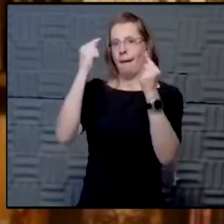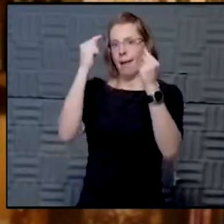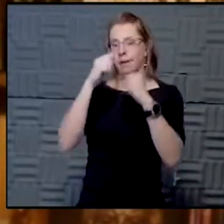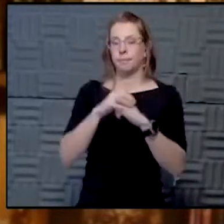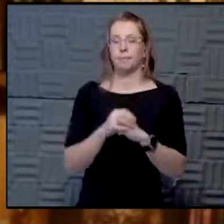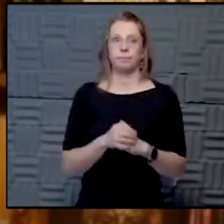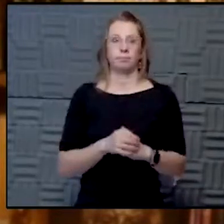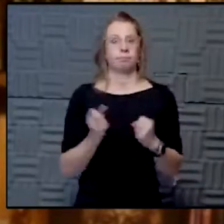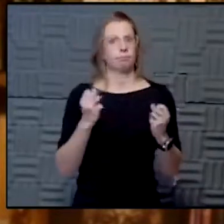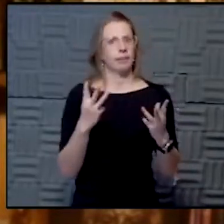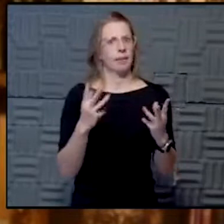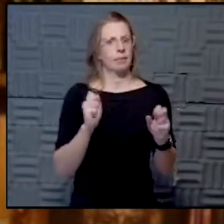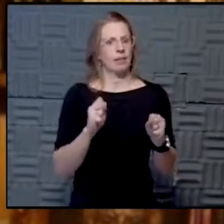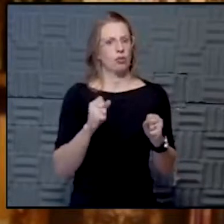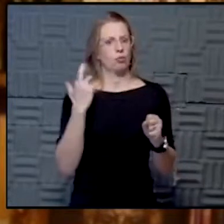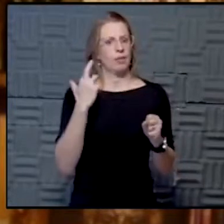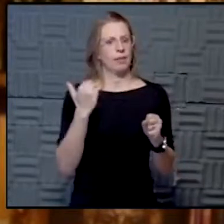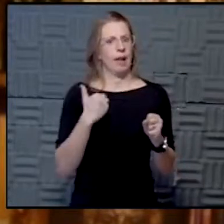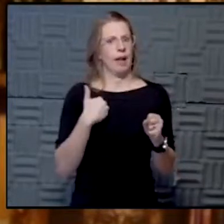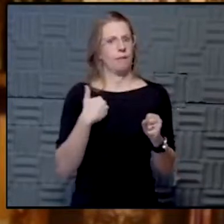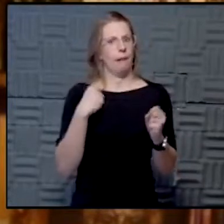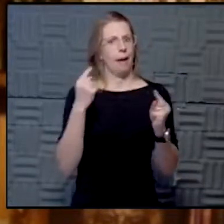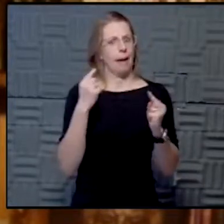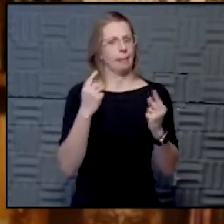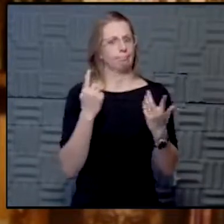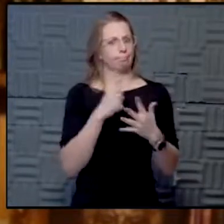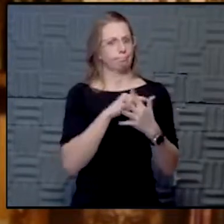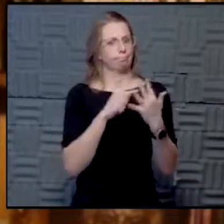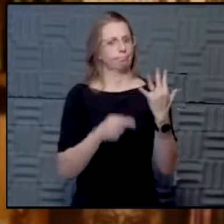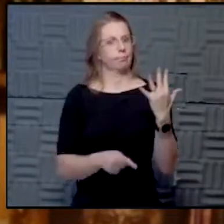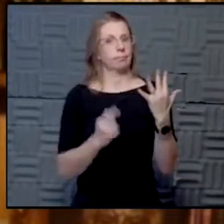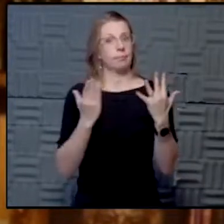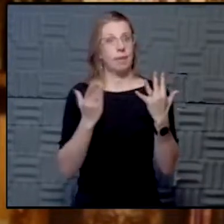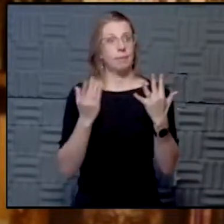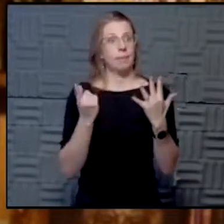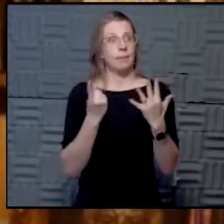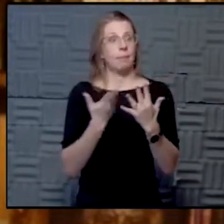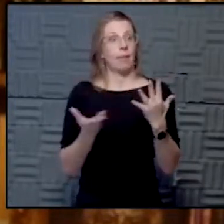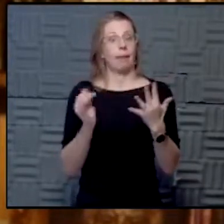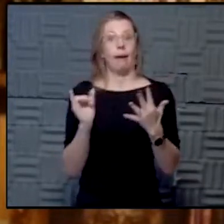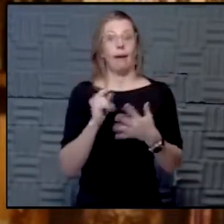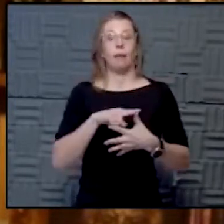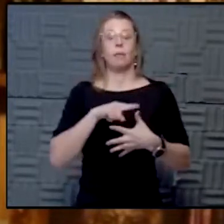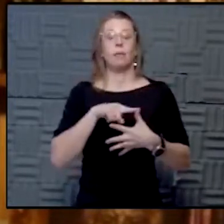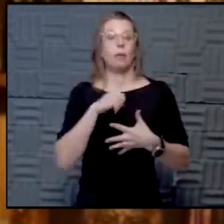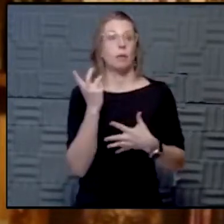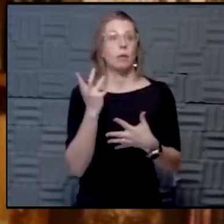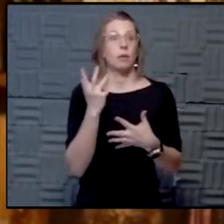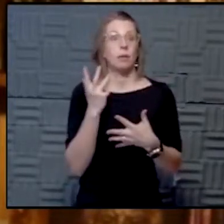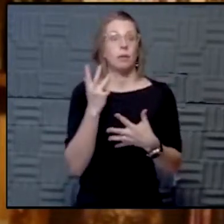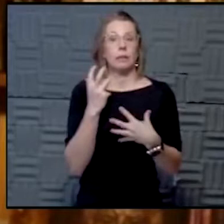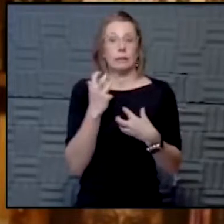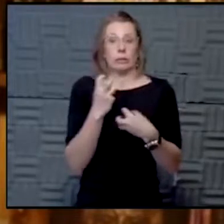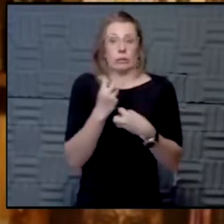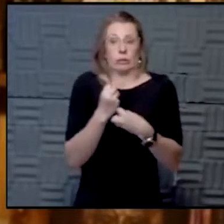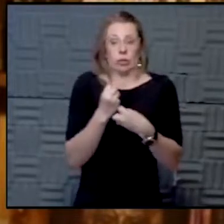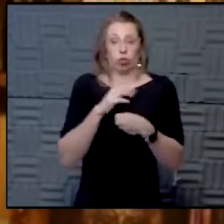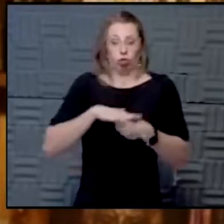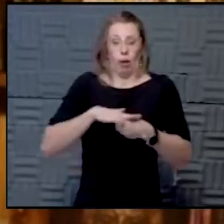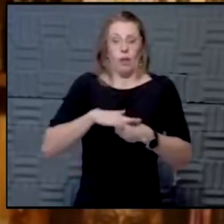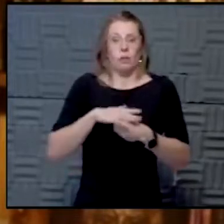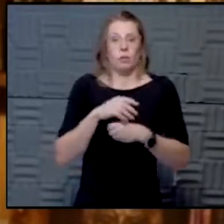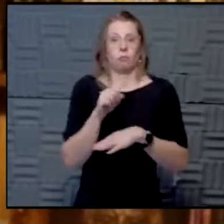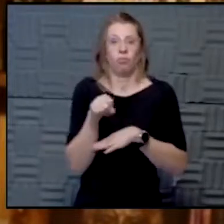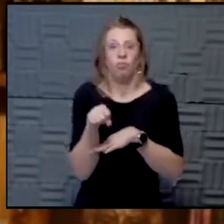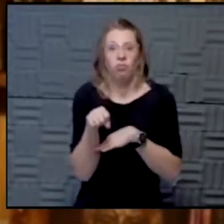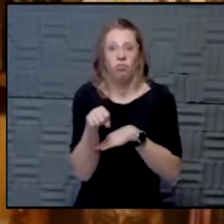lot of potential reasons someone might have a headache. And it could be something like if you have a lot of tension and stress or maybe bad